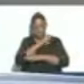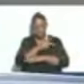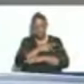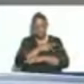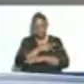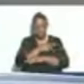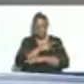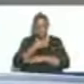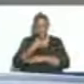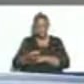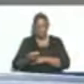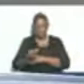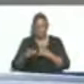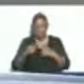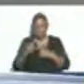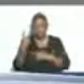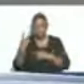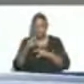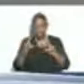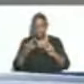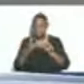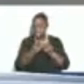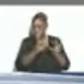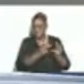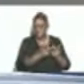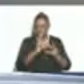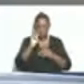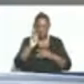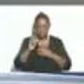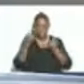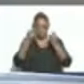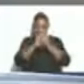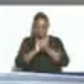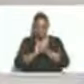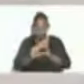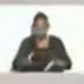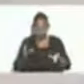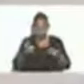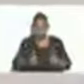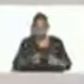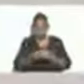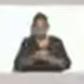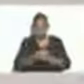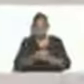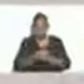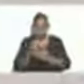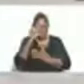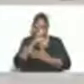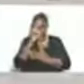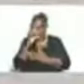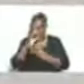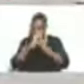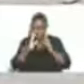visited one of two set for demolition for residents' reaction. We looking for us. Nobody can't find no